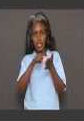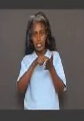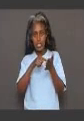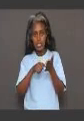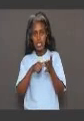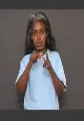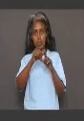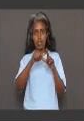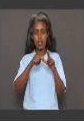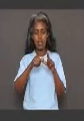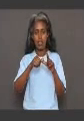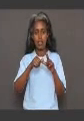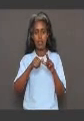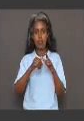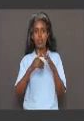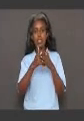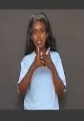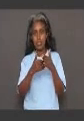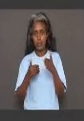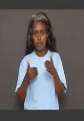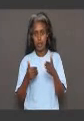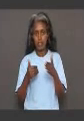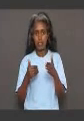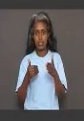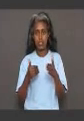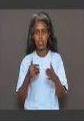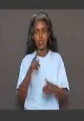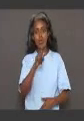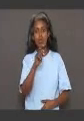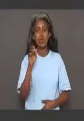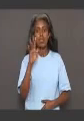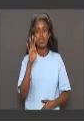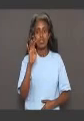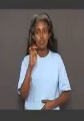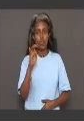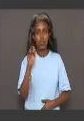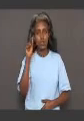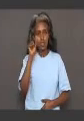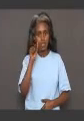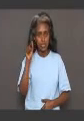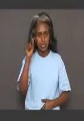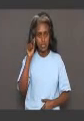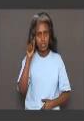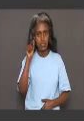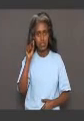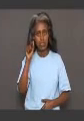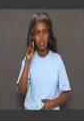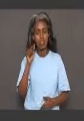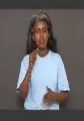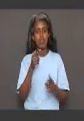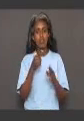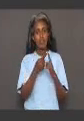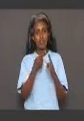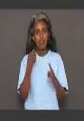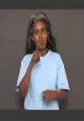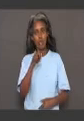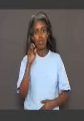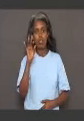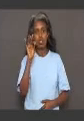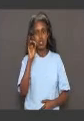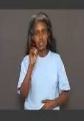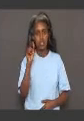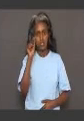angle by subtracting 140 degrees from